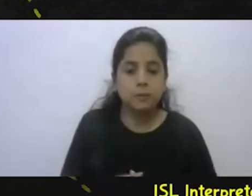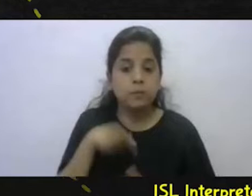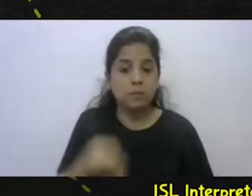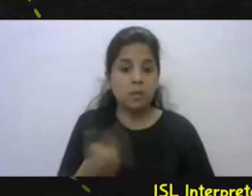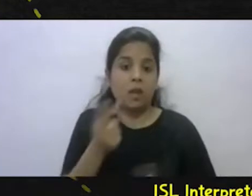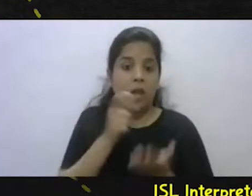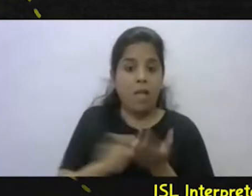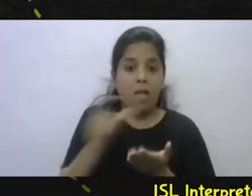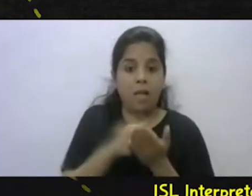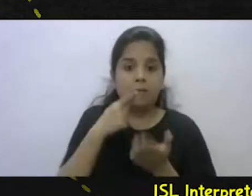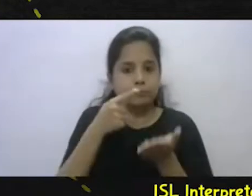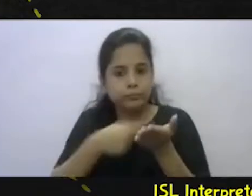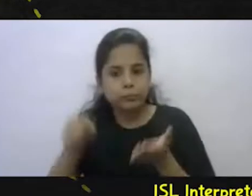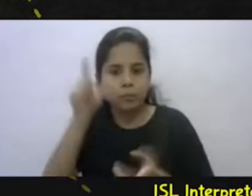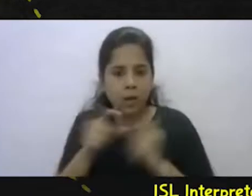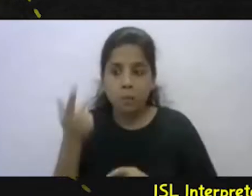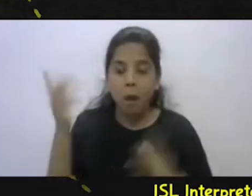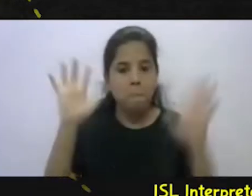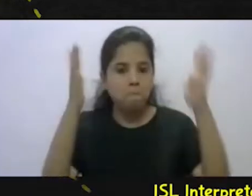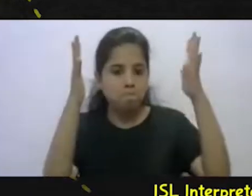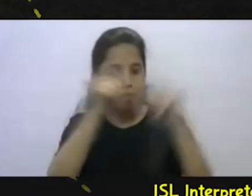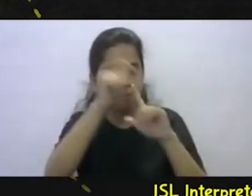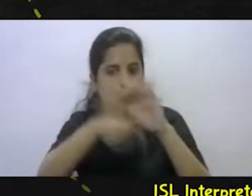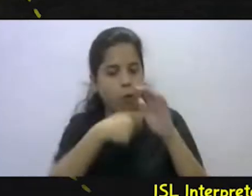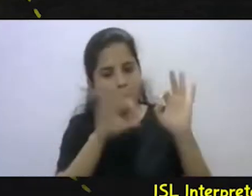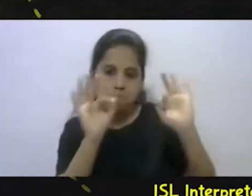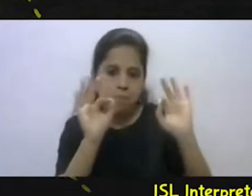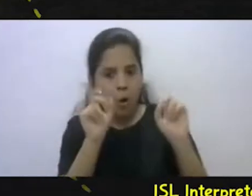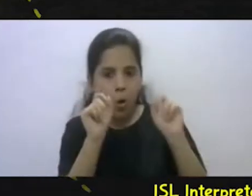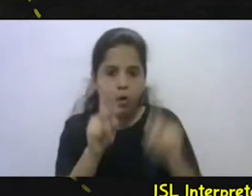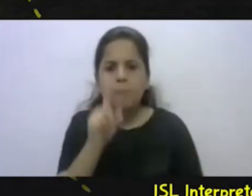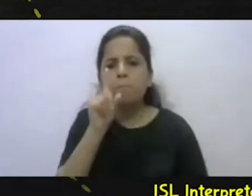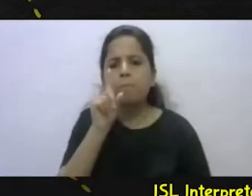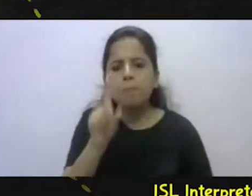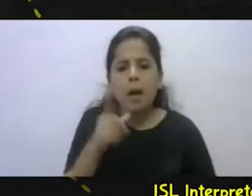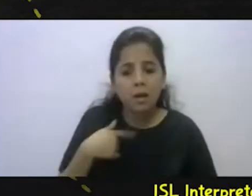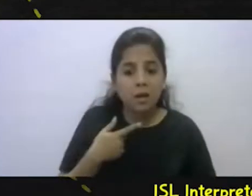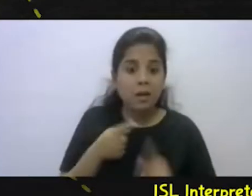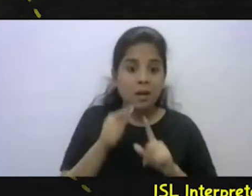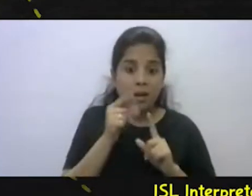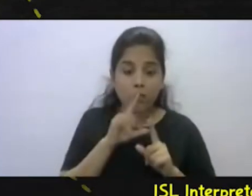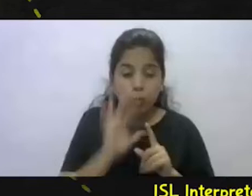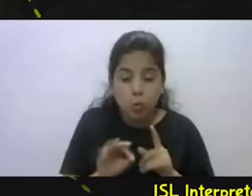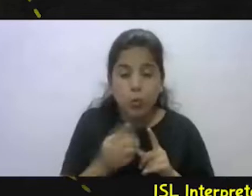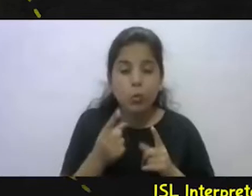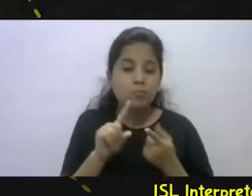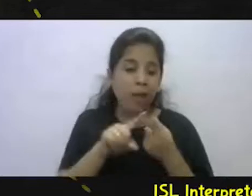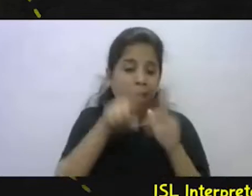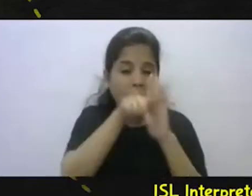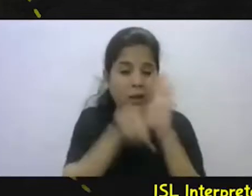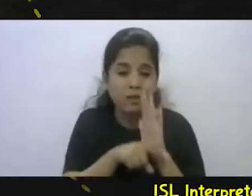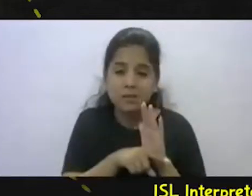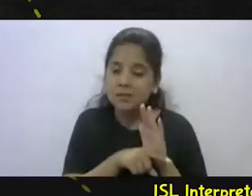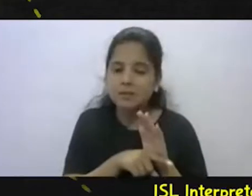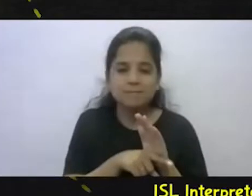Instagram validation, getting someone to appreciate your project is easy, but truly remaining ethical is really difficult. And you have to question yourself,